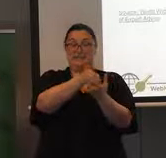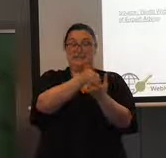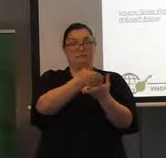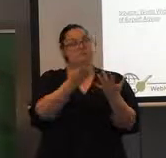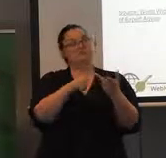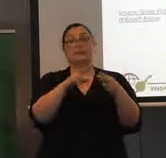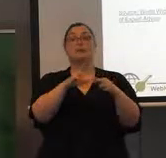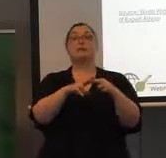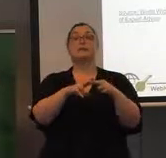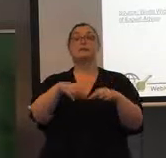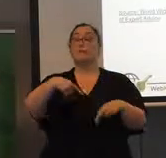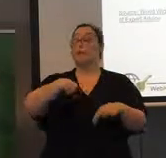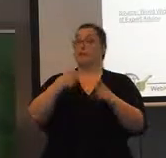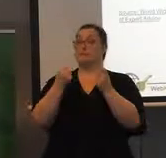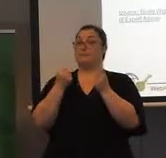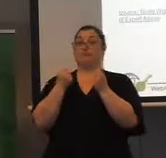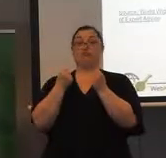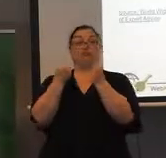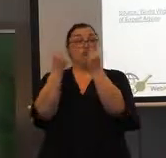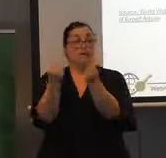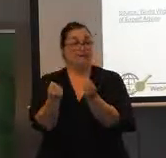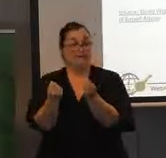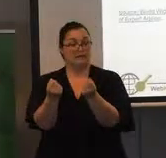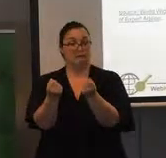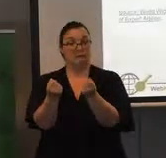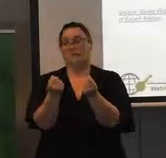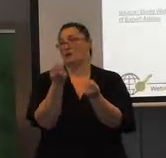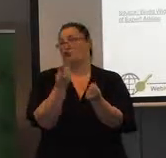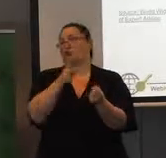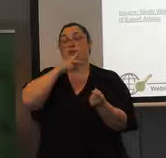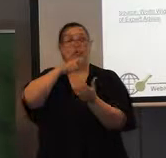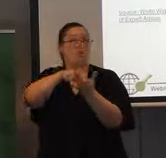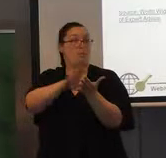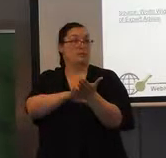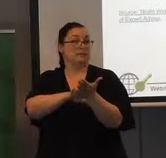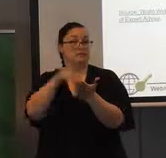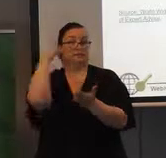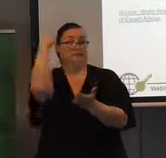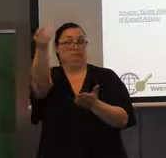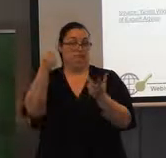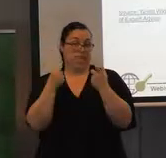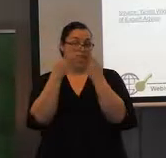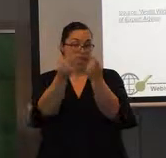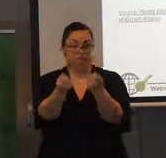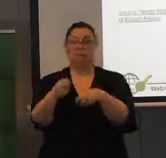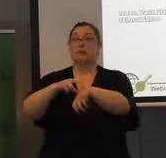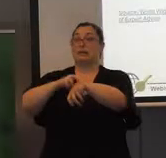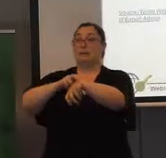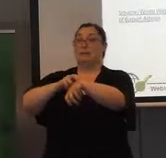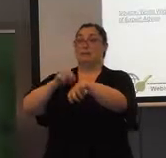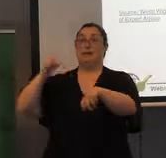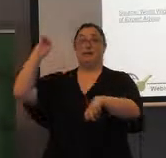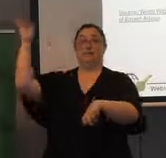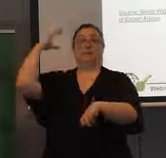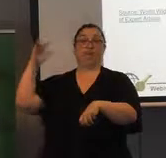people that if I'm driving in my car down the road at 200 kilometers an hour, and the policeman pulls me